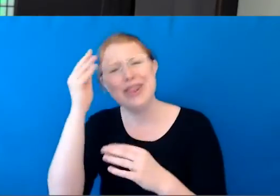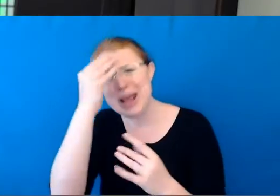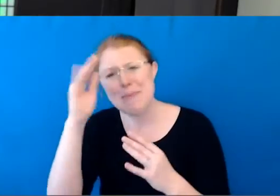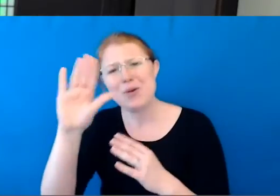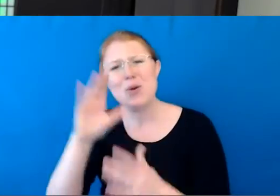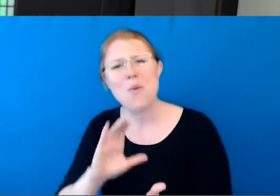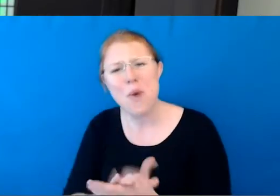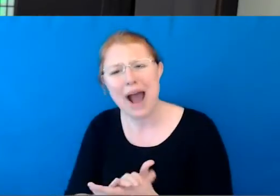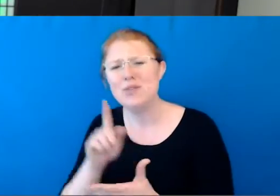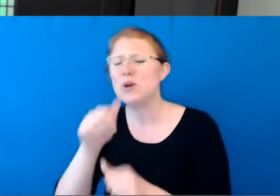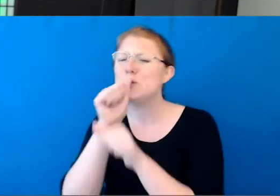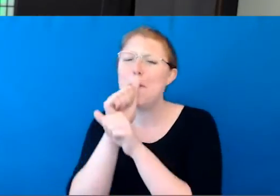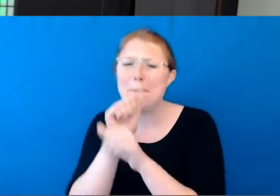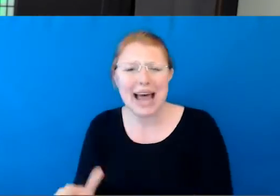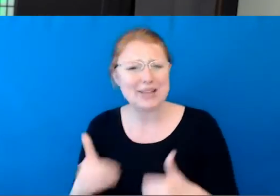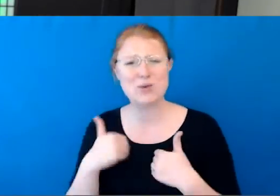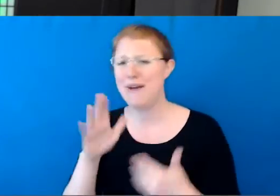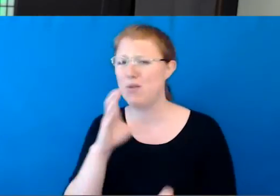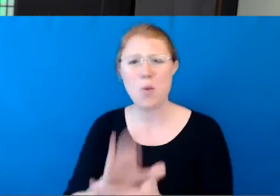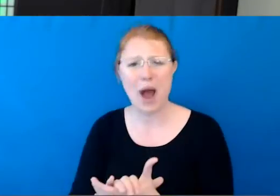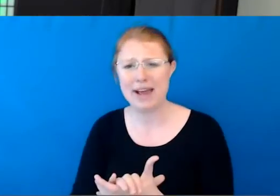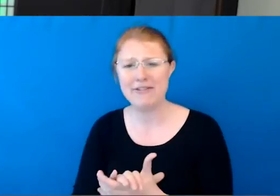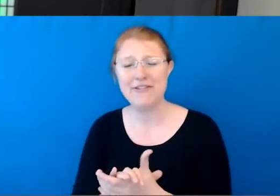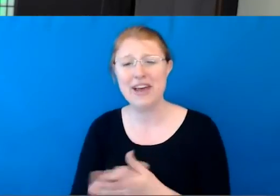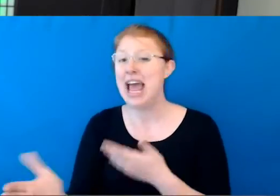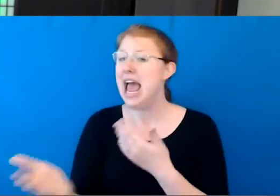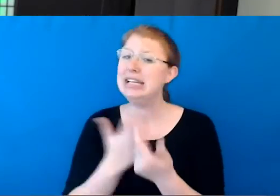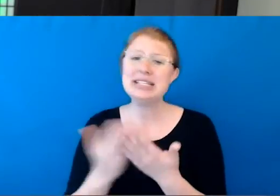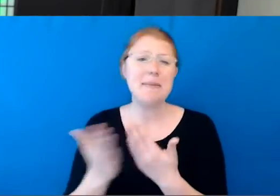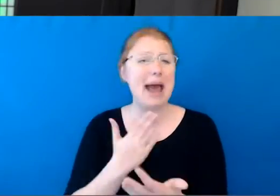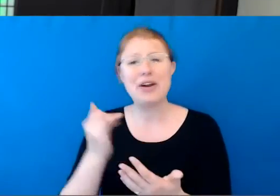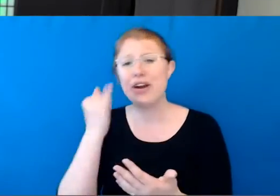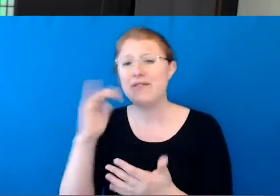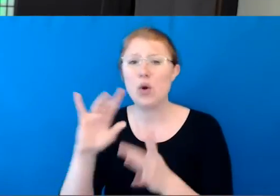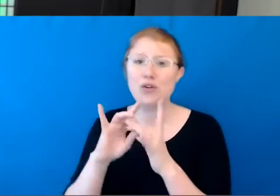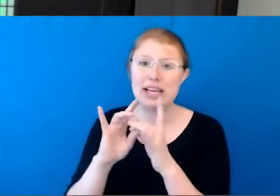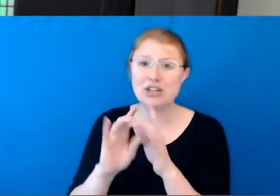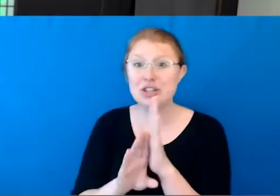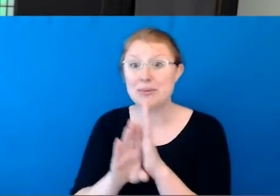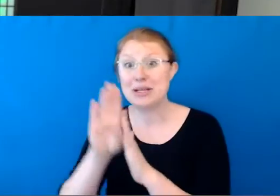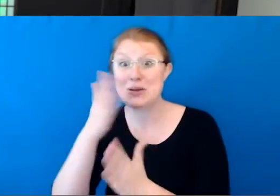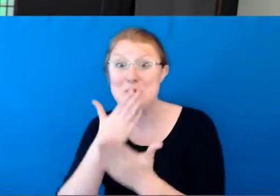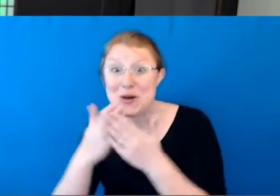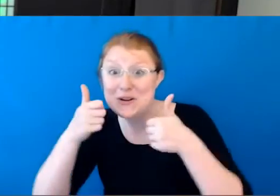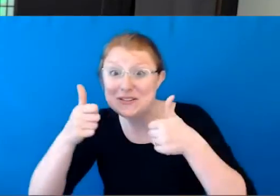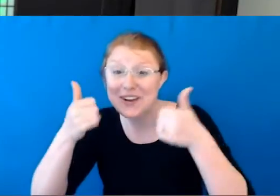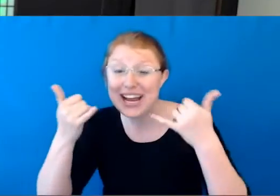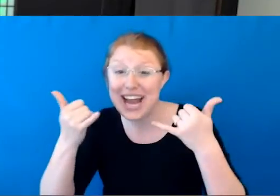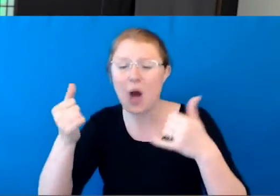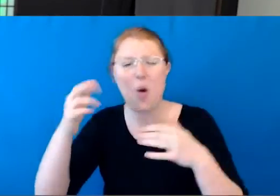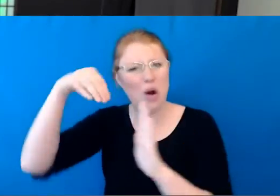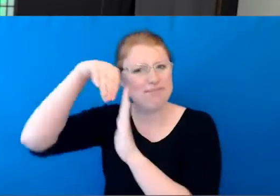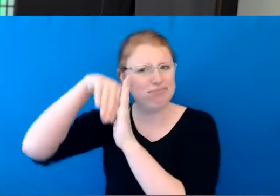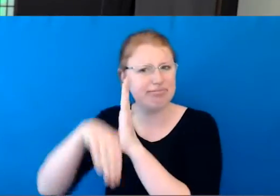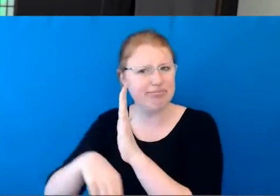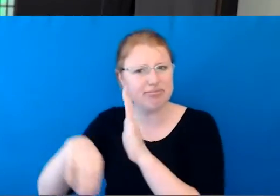And it doesn't matter what state your relationship is in at the moment. You could be on,